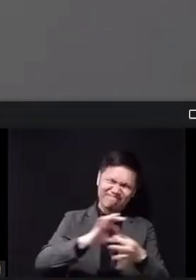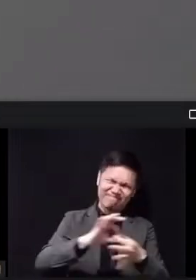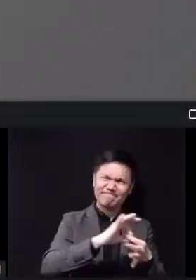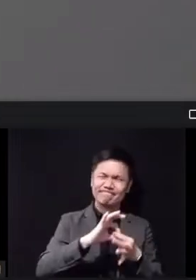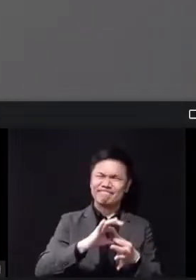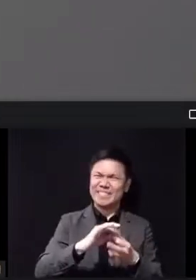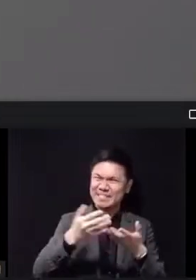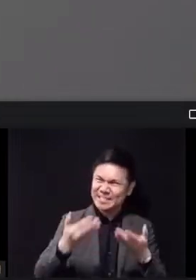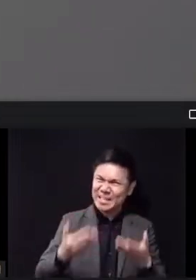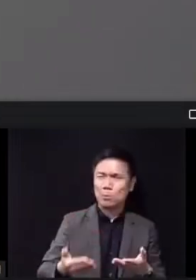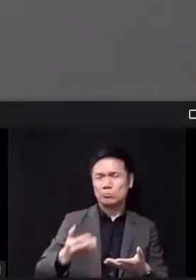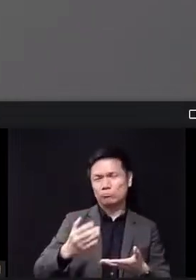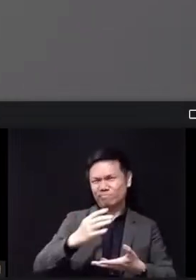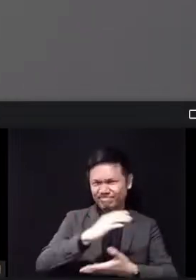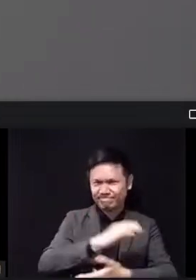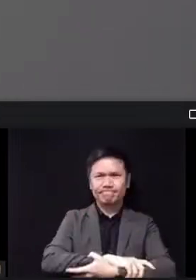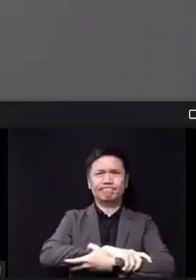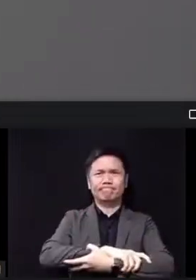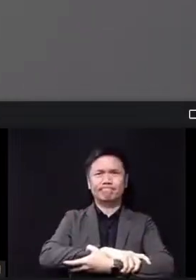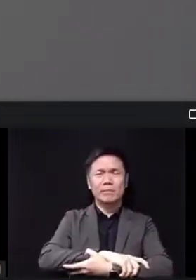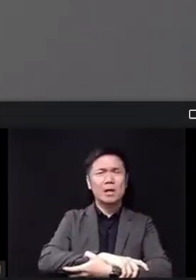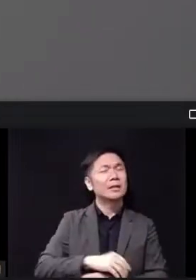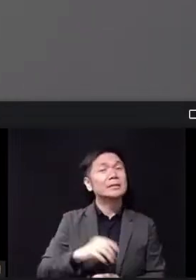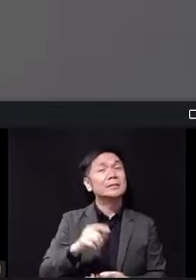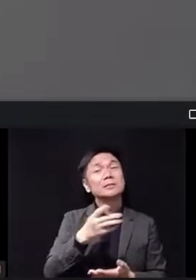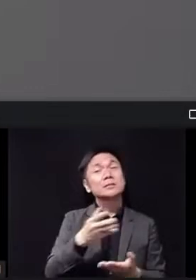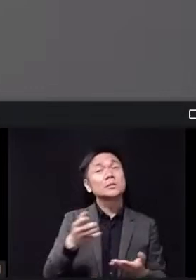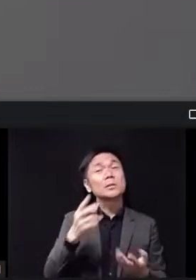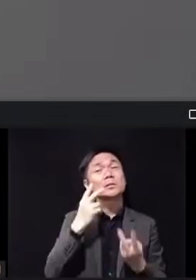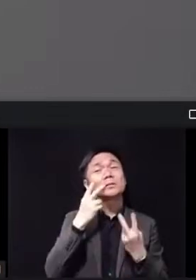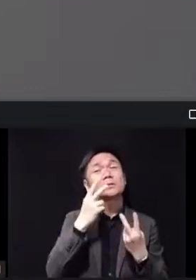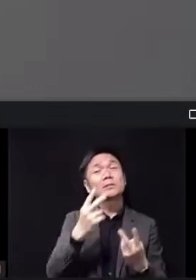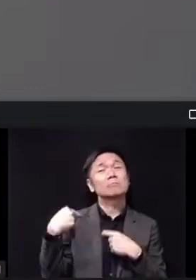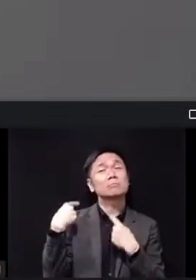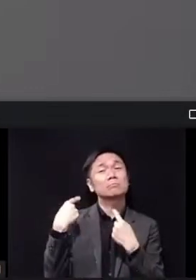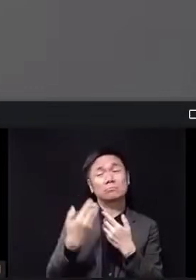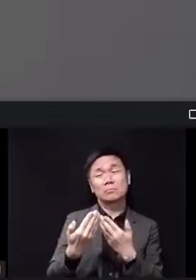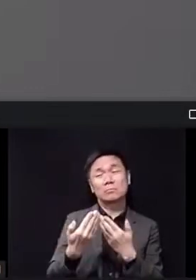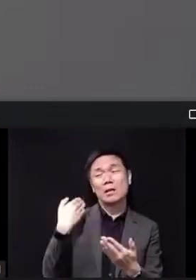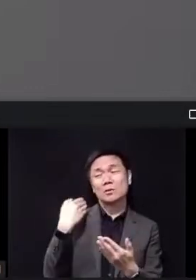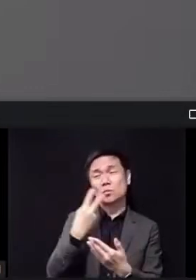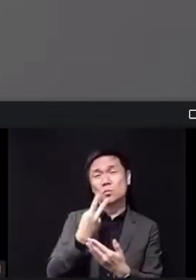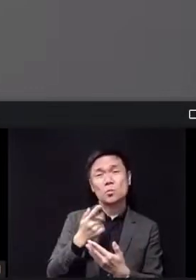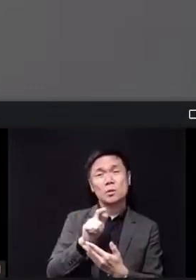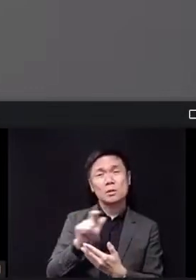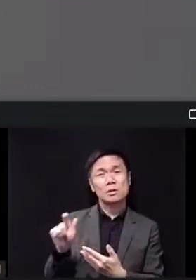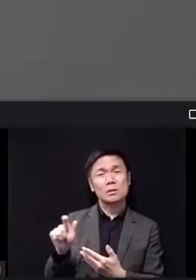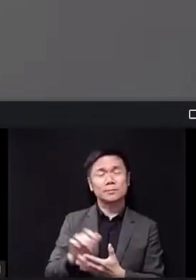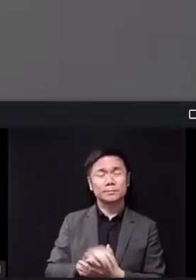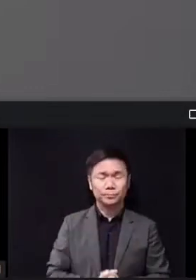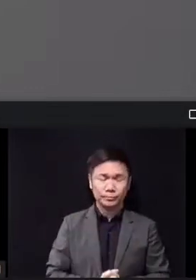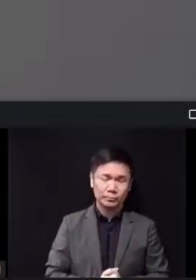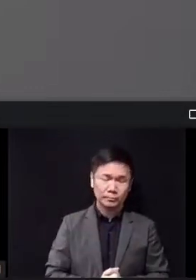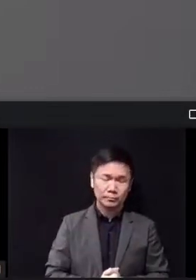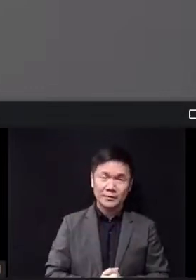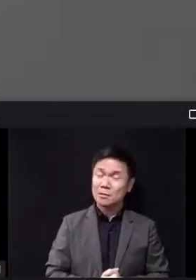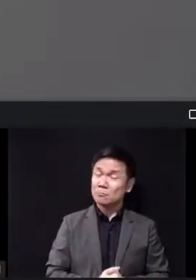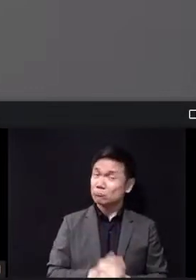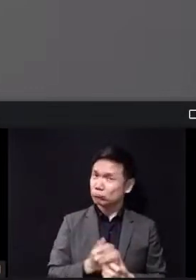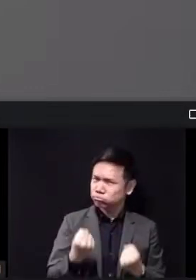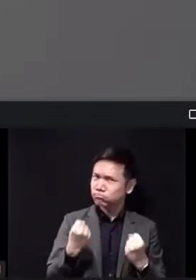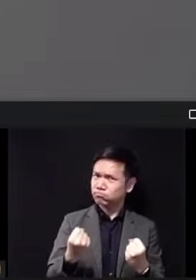ever. And that is exactly what we have seen over the last week. I appreciate the energy,